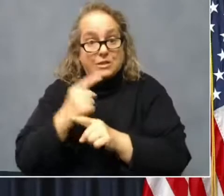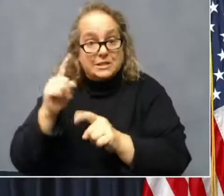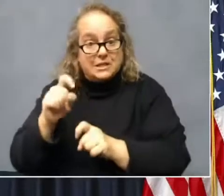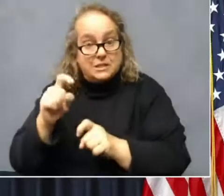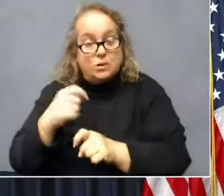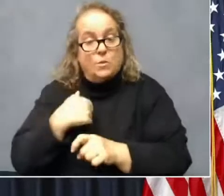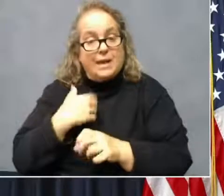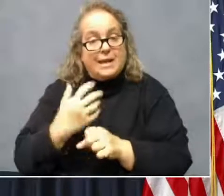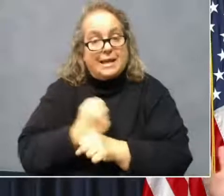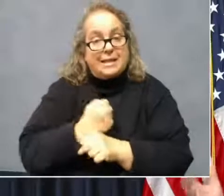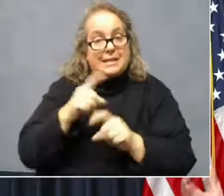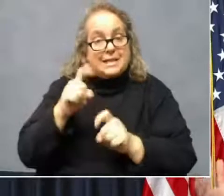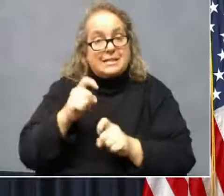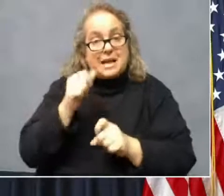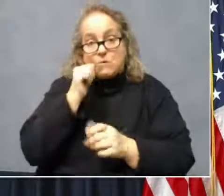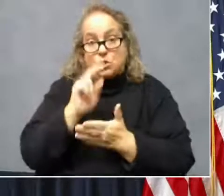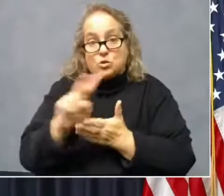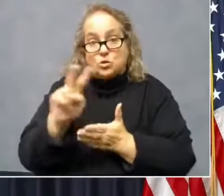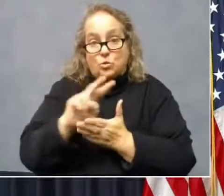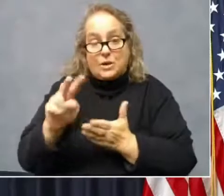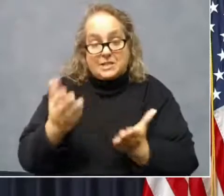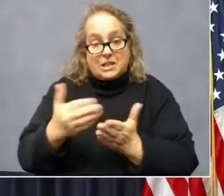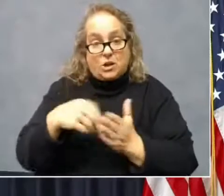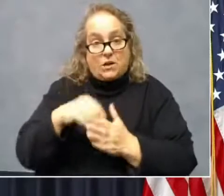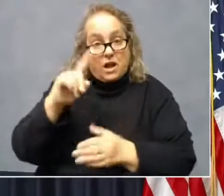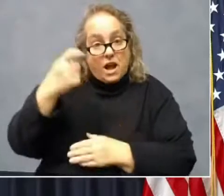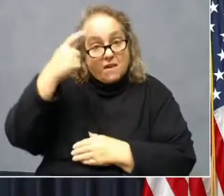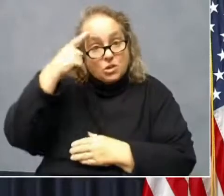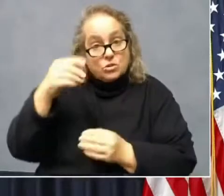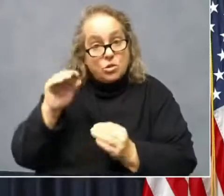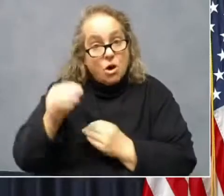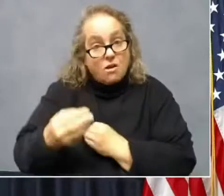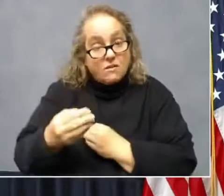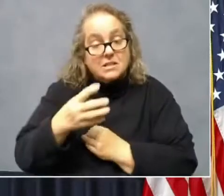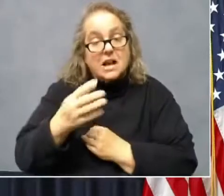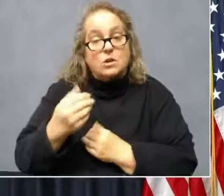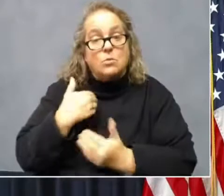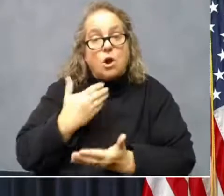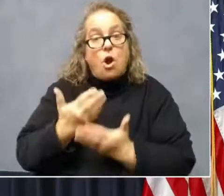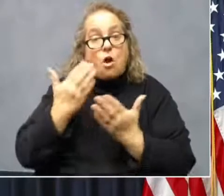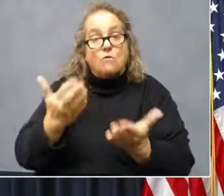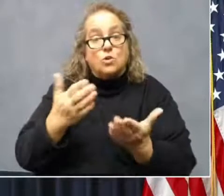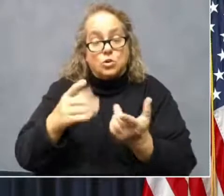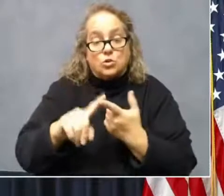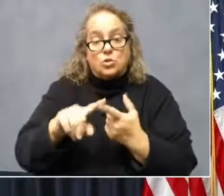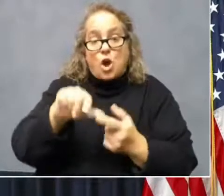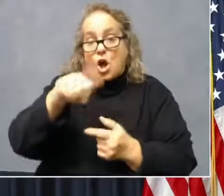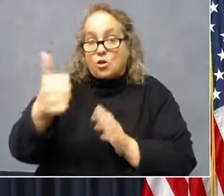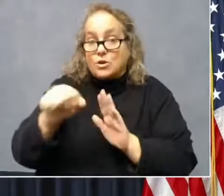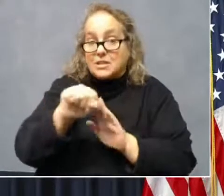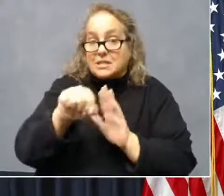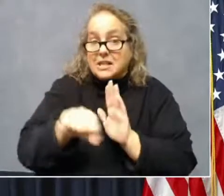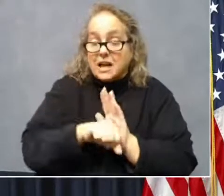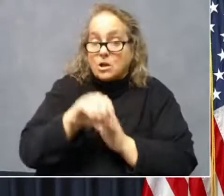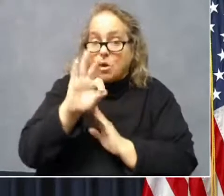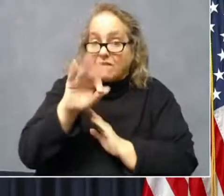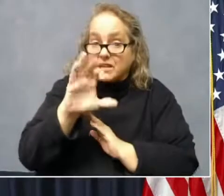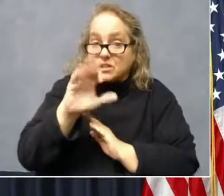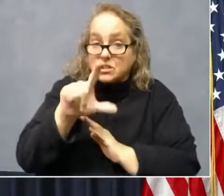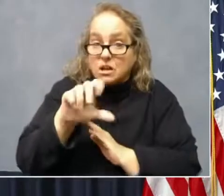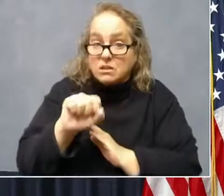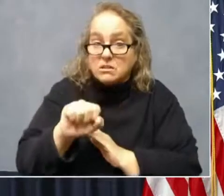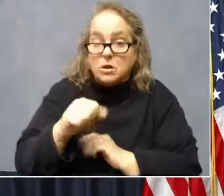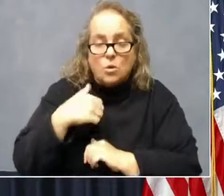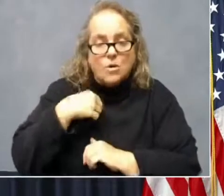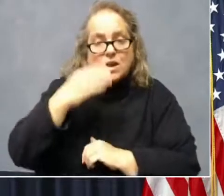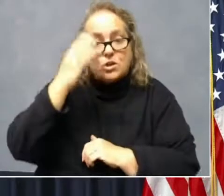in the governor's office. We've offered that to other state officials as well. We know that there is regular